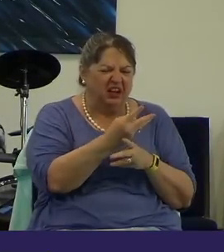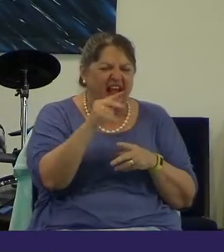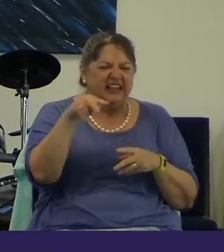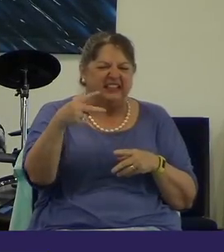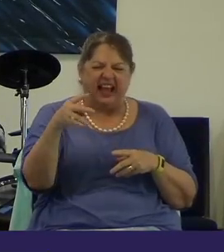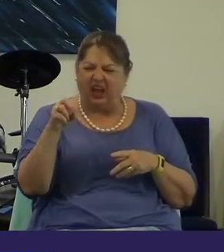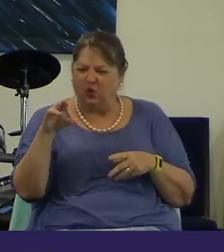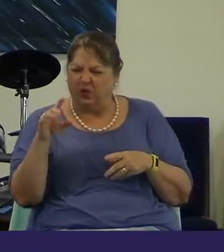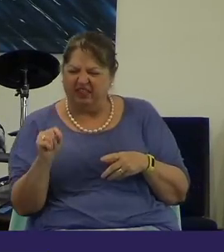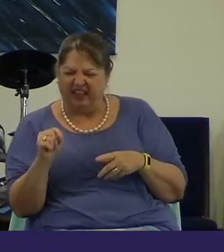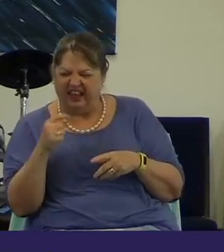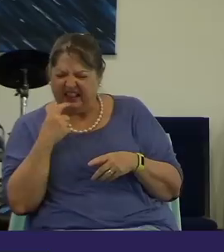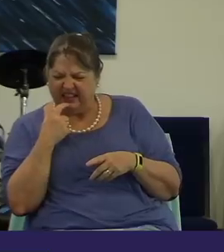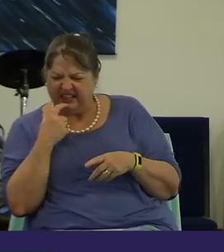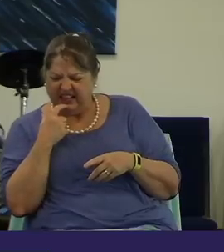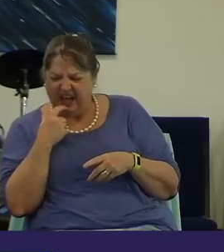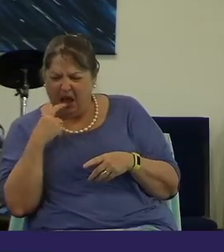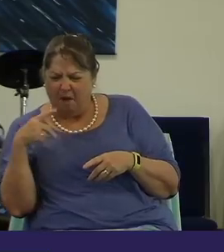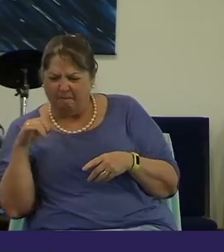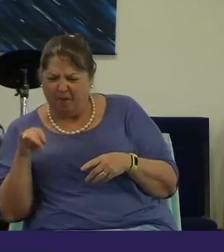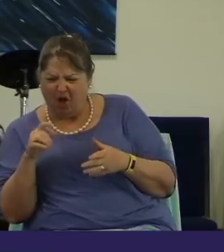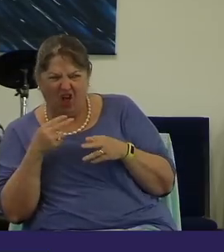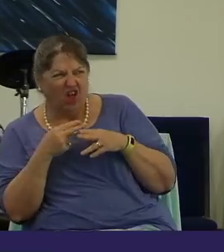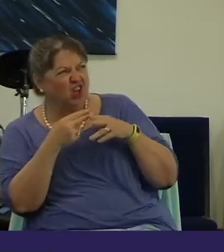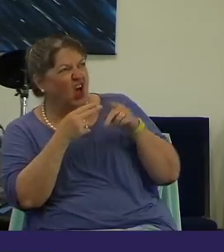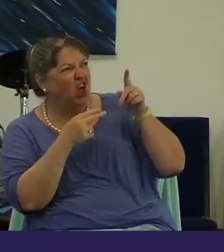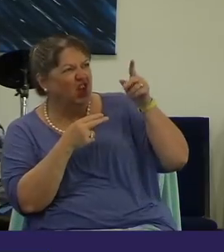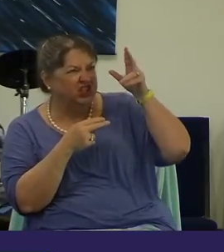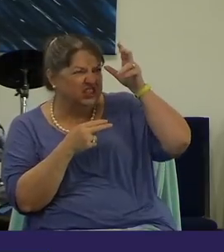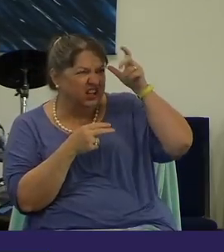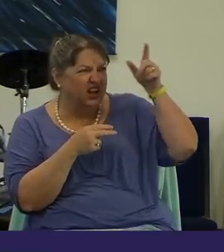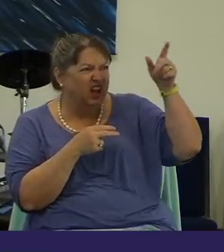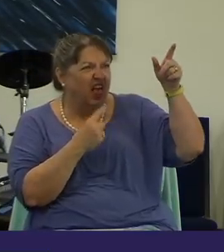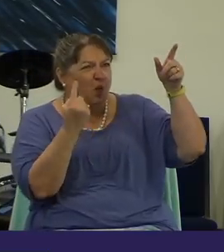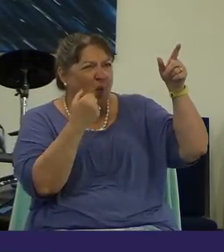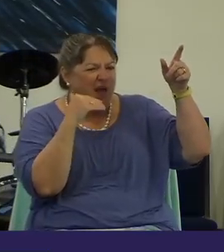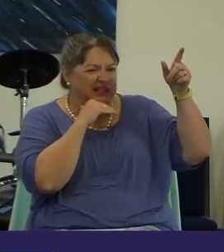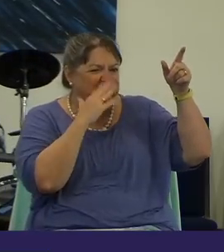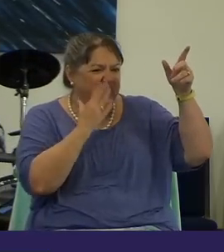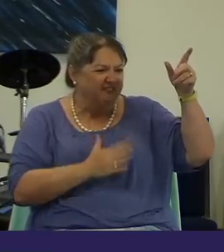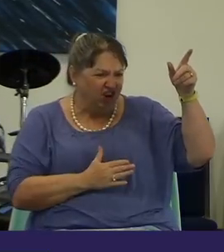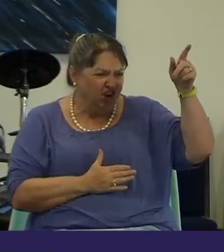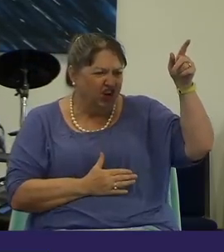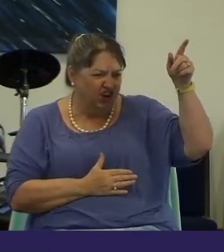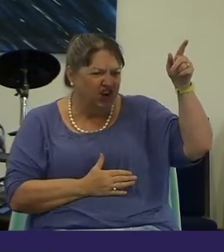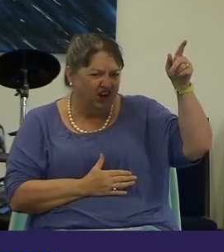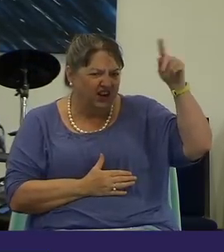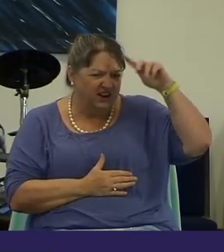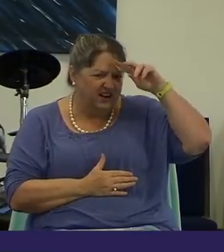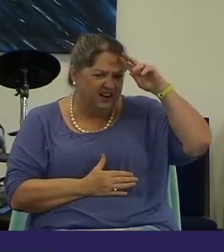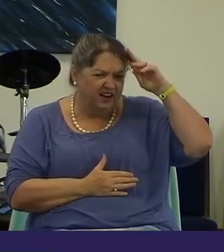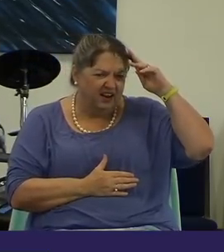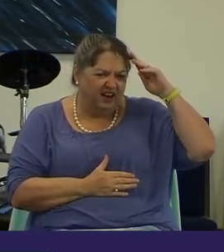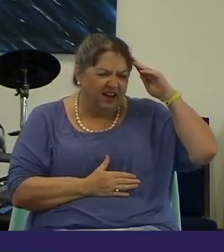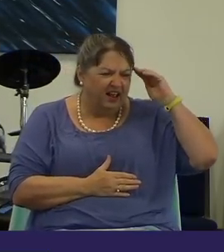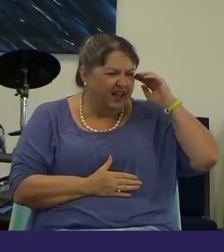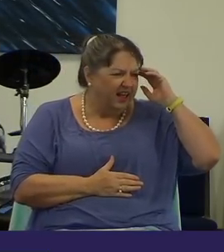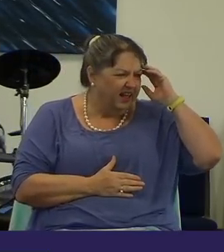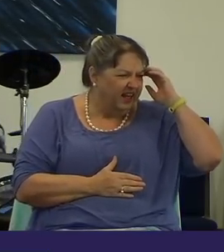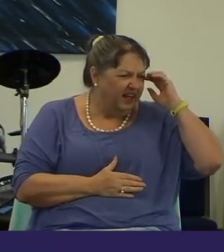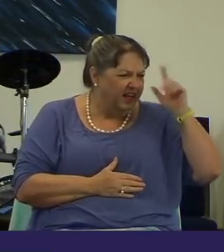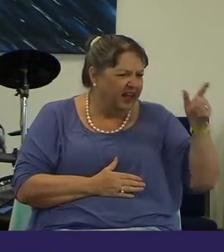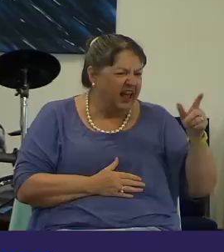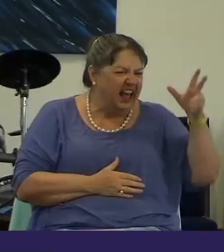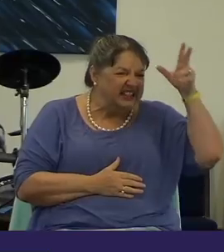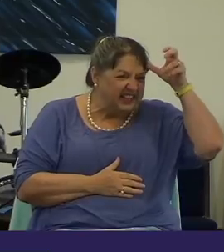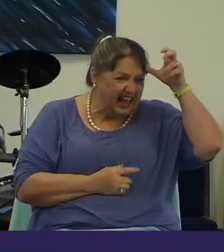Paul calls him the one who comes to deceive, the one who is the God of this world. Well,